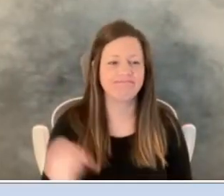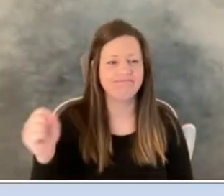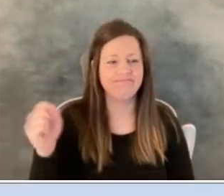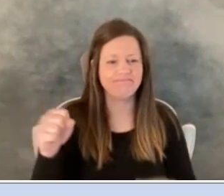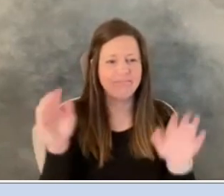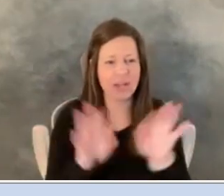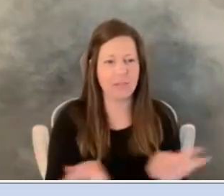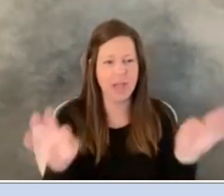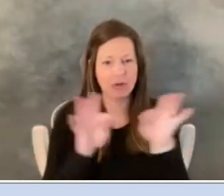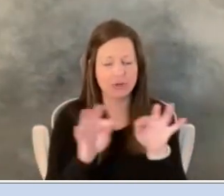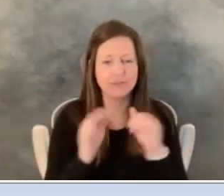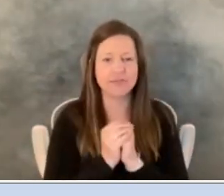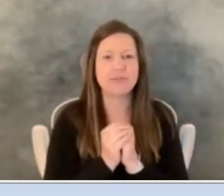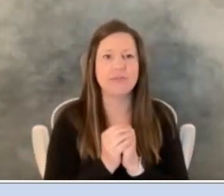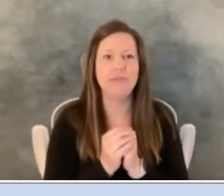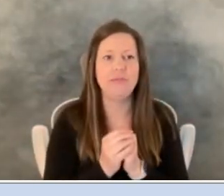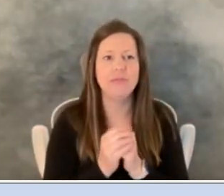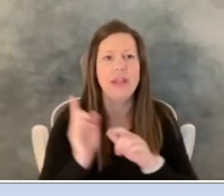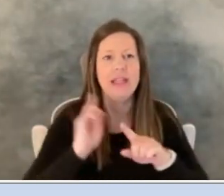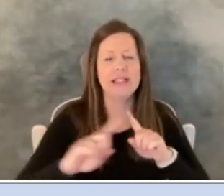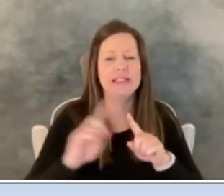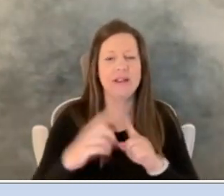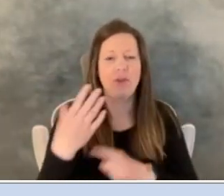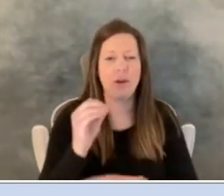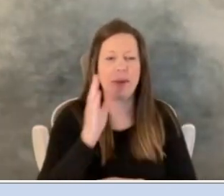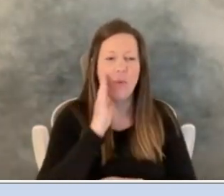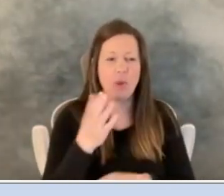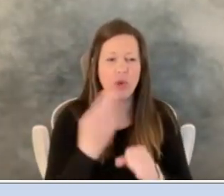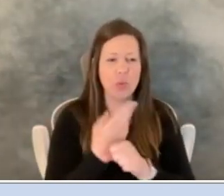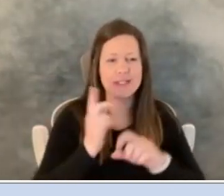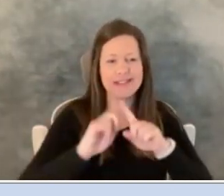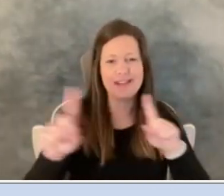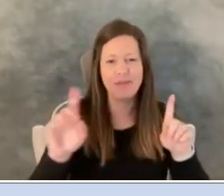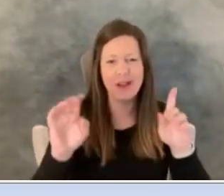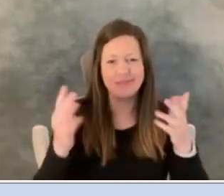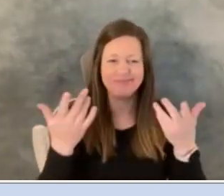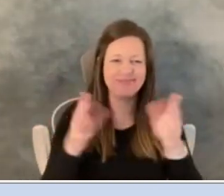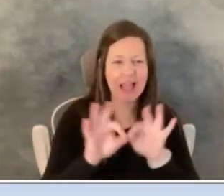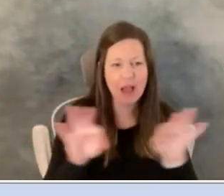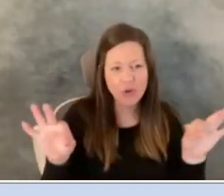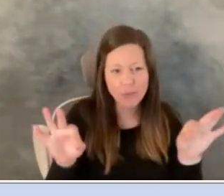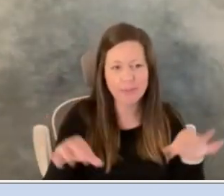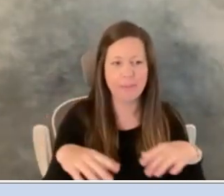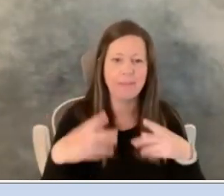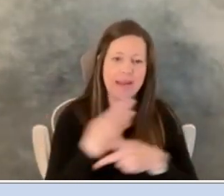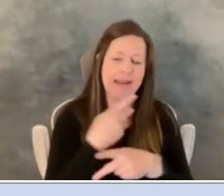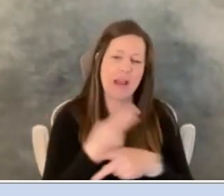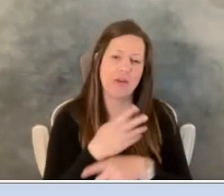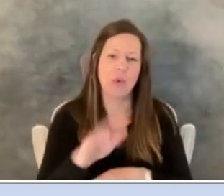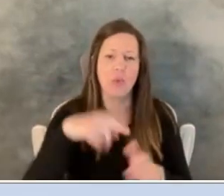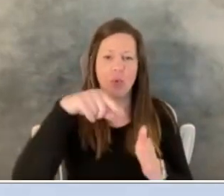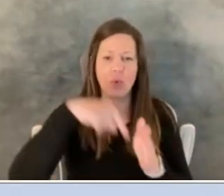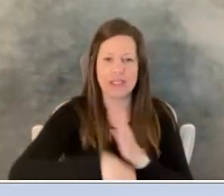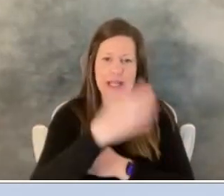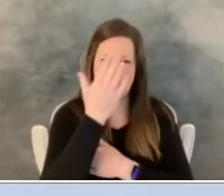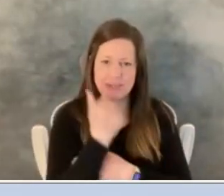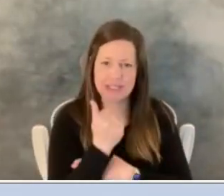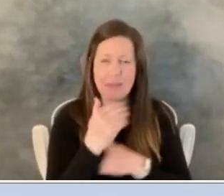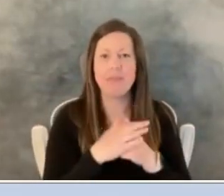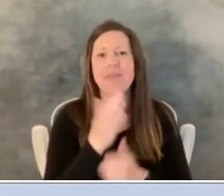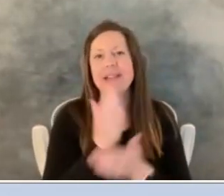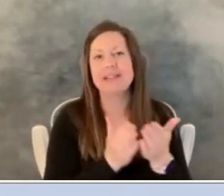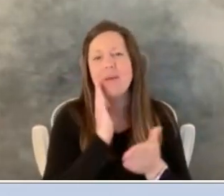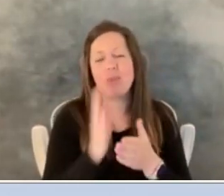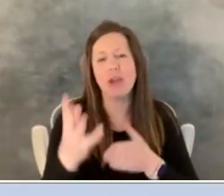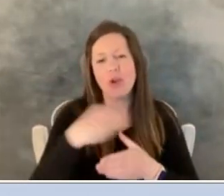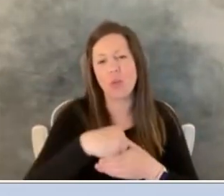different companies use different algorithms to calculate your deep sleep. Some include the slow wave or the stage 3 sleep plus